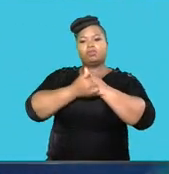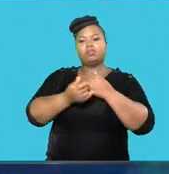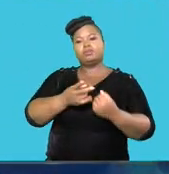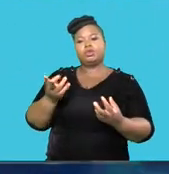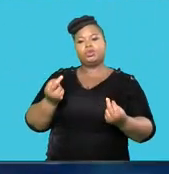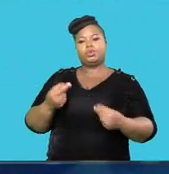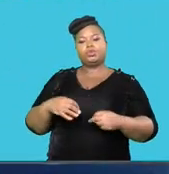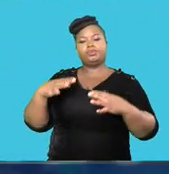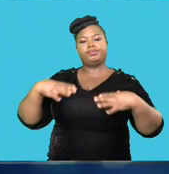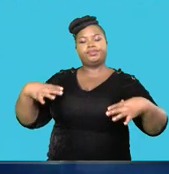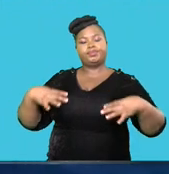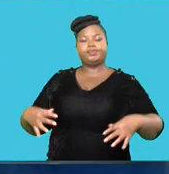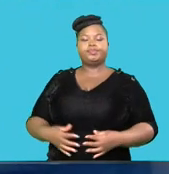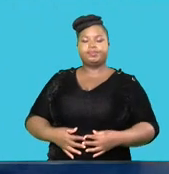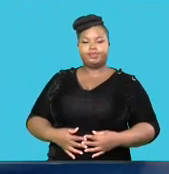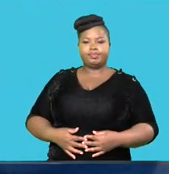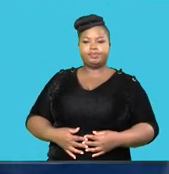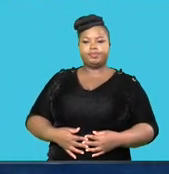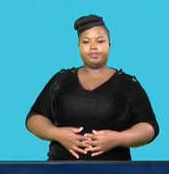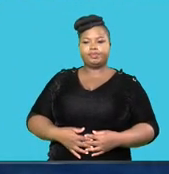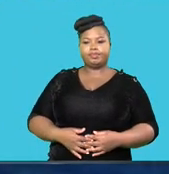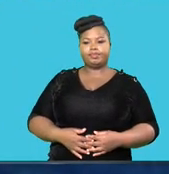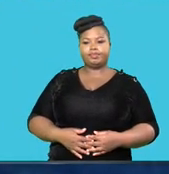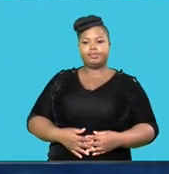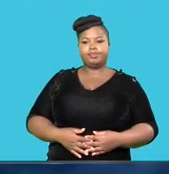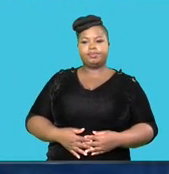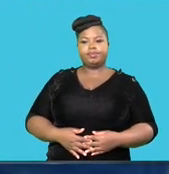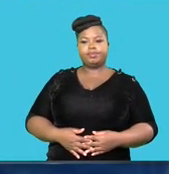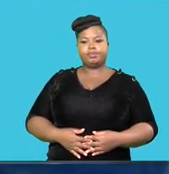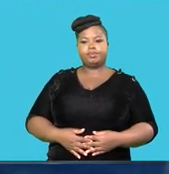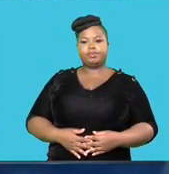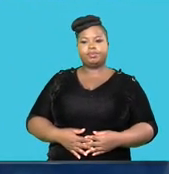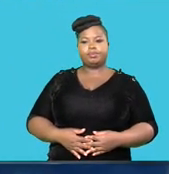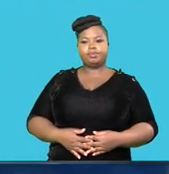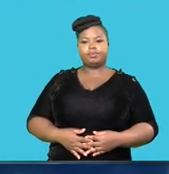new jersey. For Soweto TV Sports News, I am Katlego Masialele.